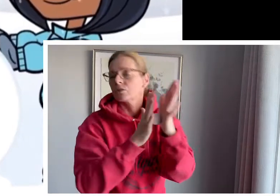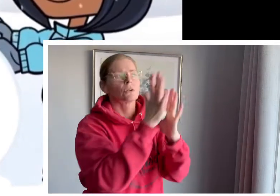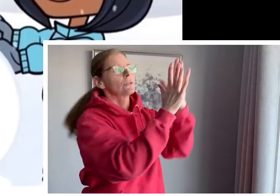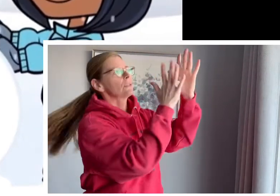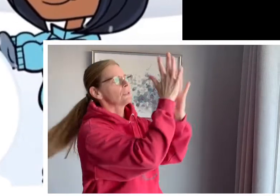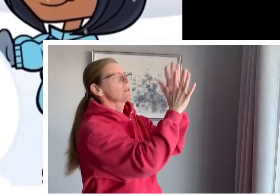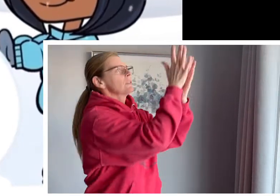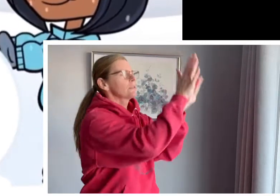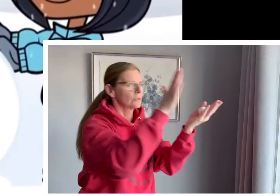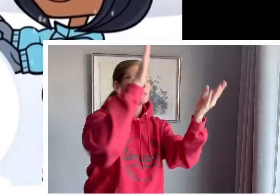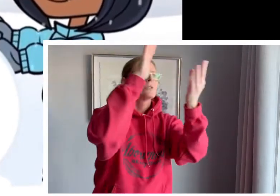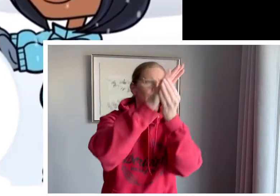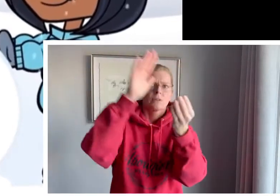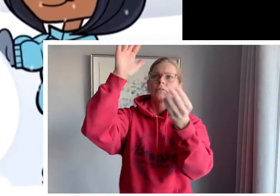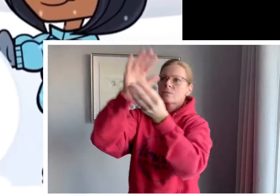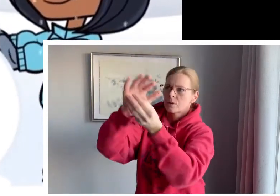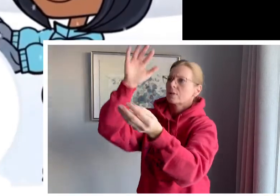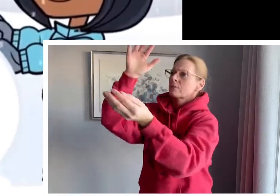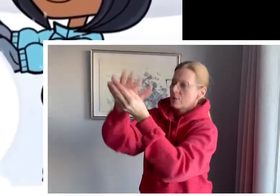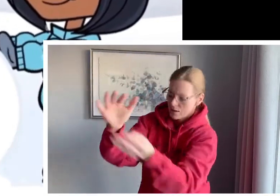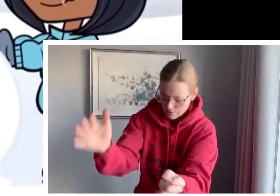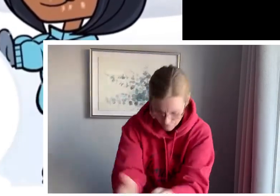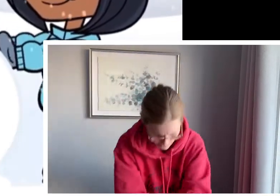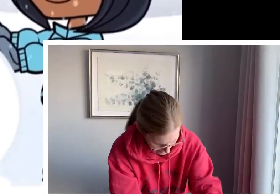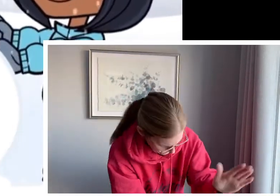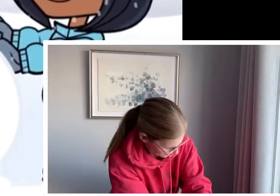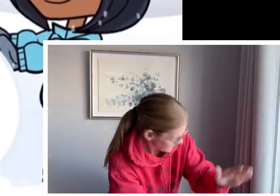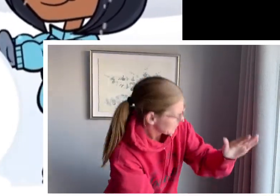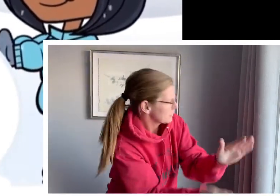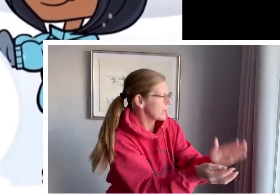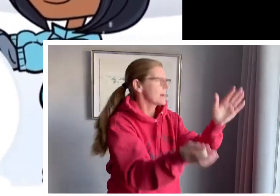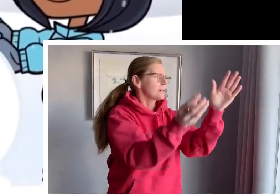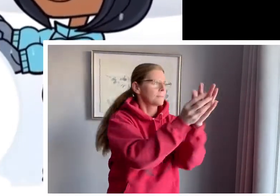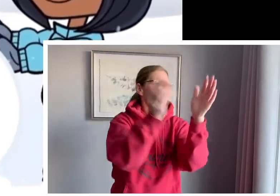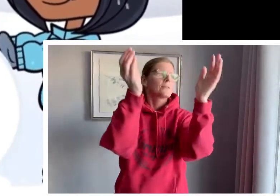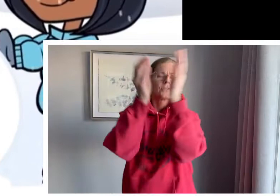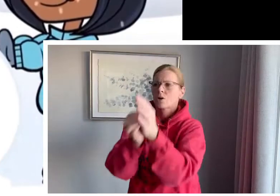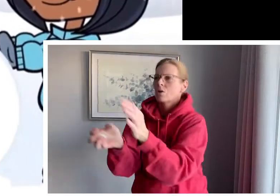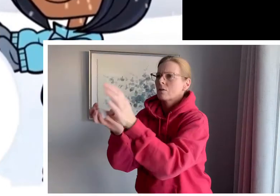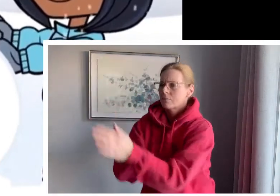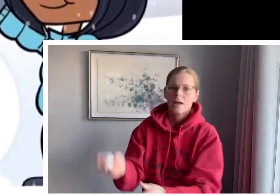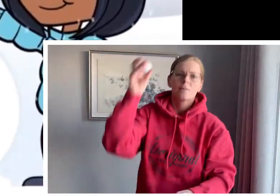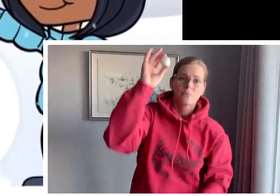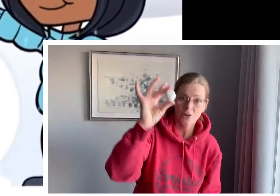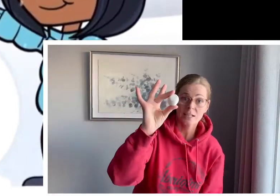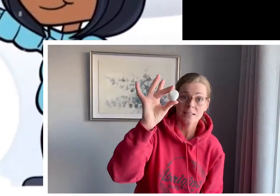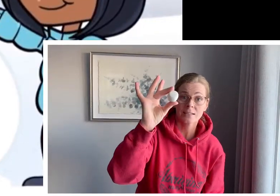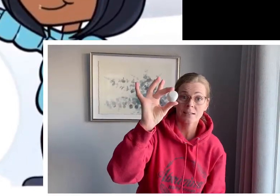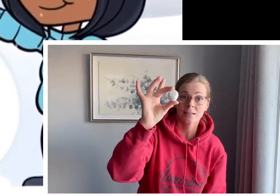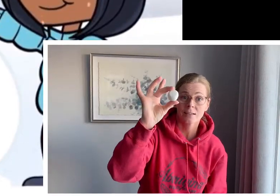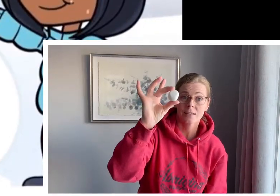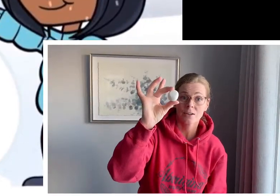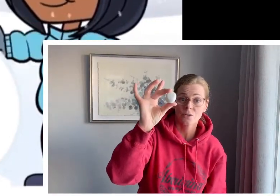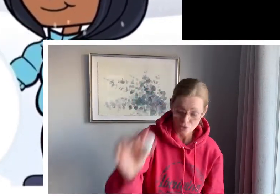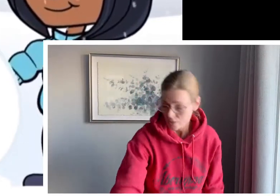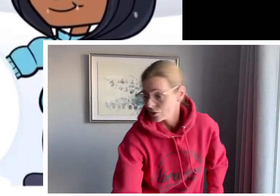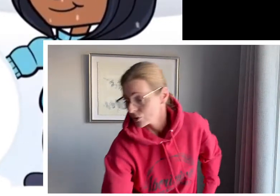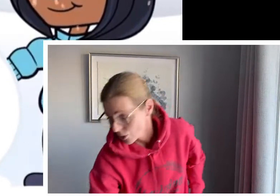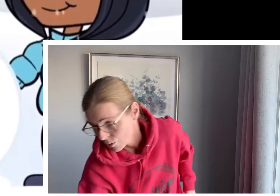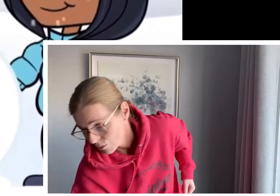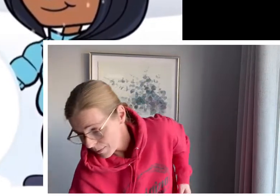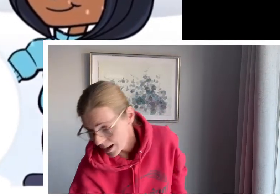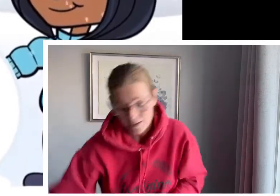the snow around that big ball. We've got the bottom of a snowman freeze. We'll make